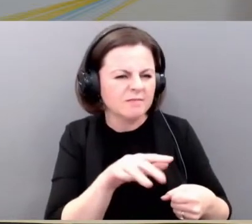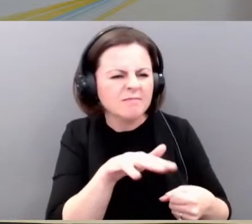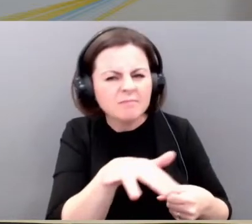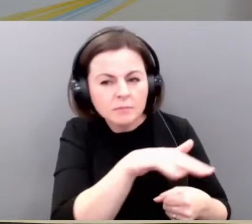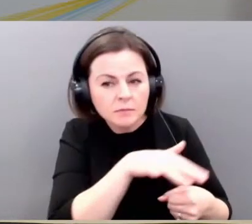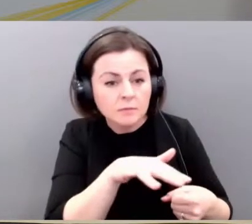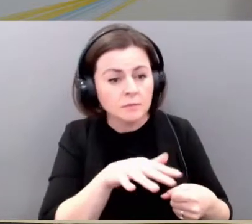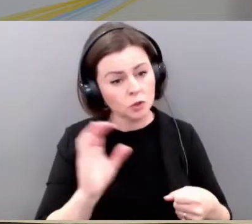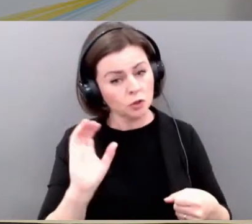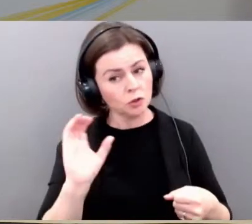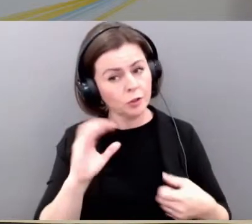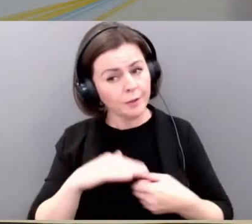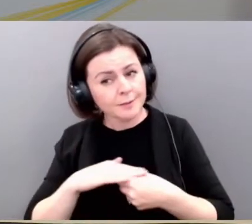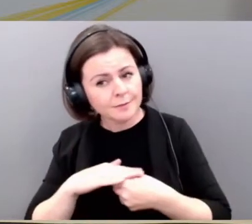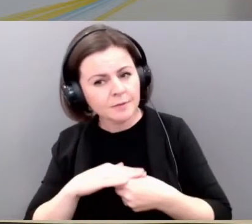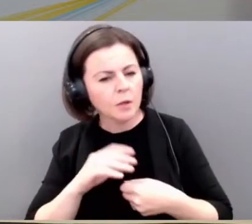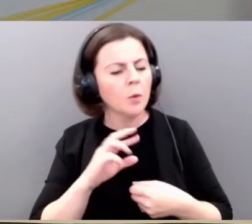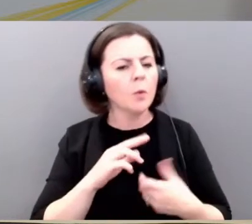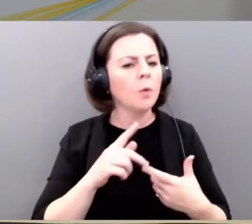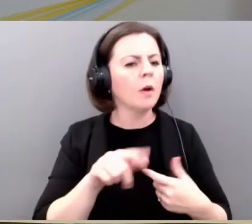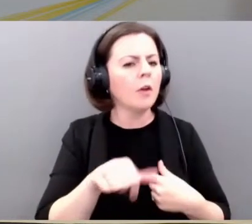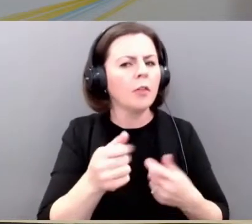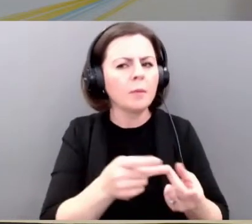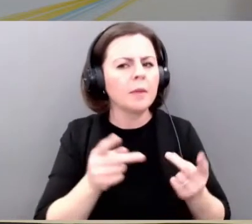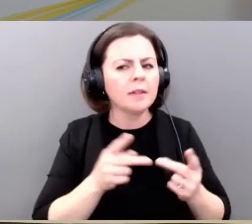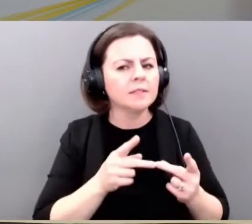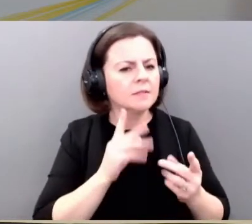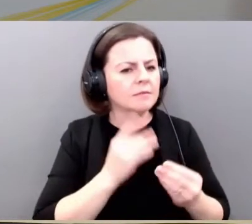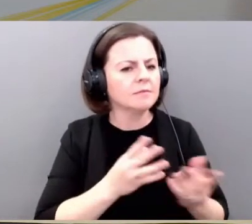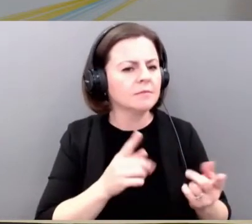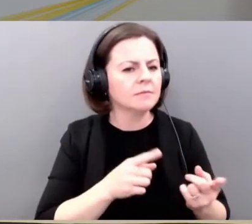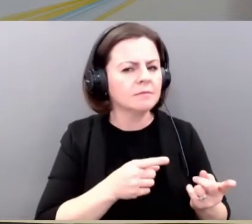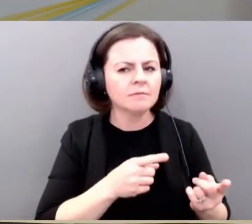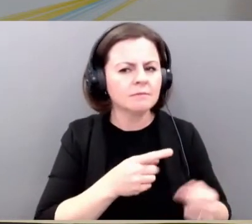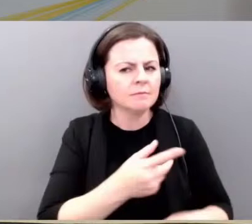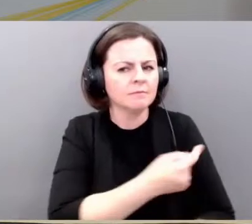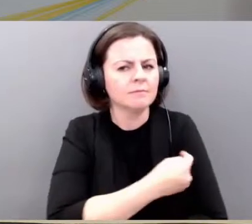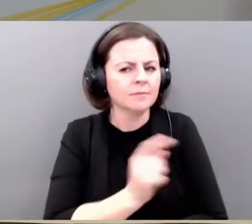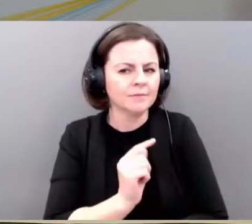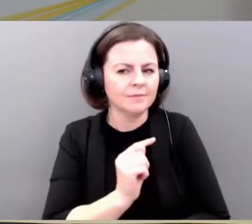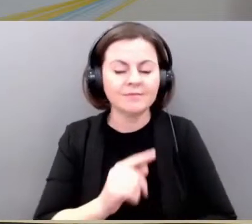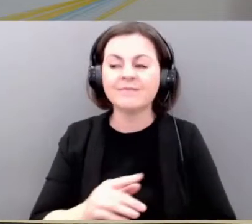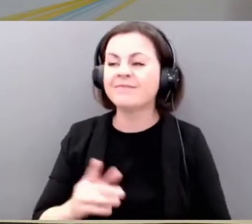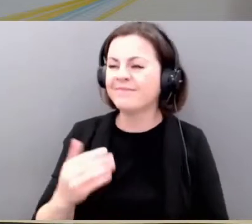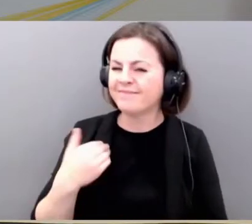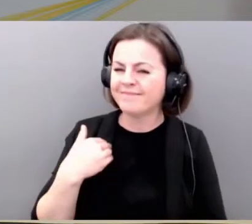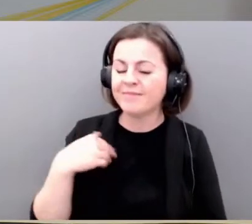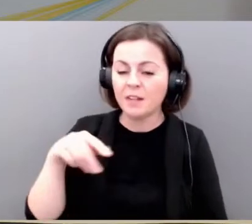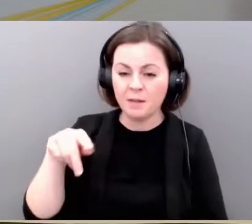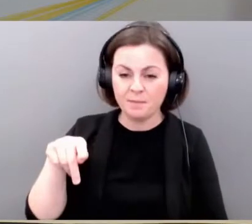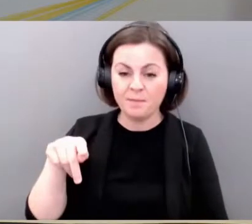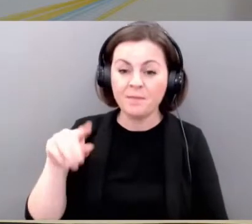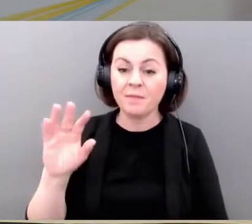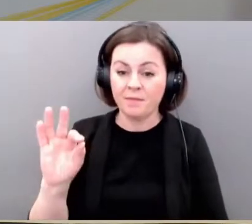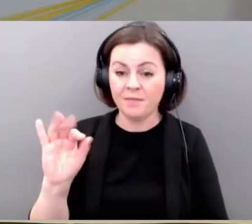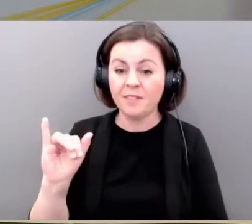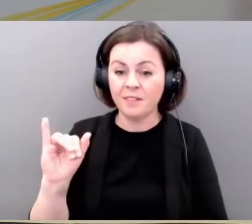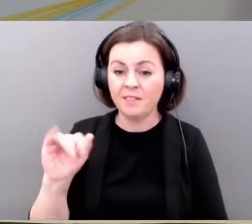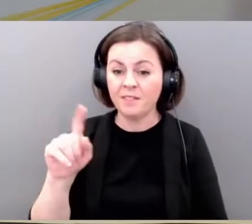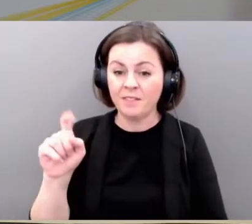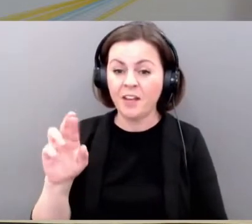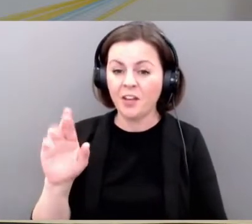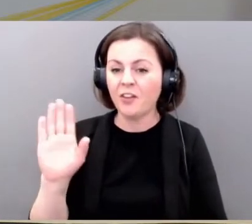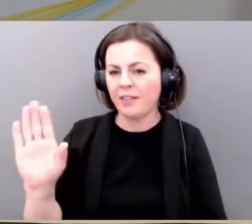talking the Charlottetown area or somewhere else? Yeah, so as I mentioned, the Pfizer product, and this is true, of